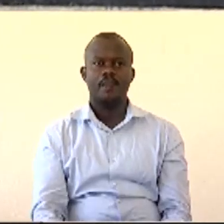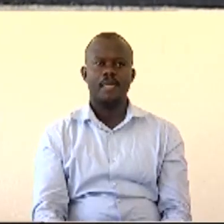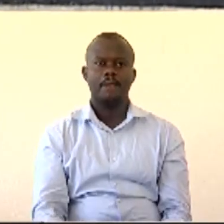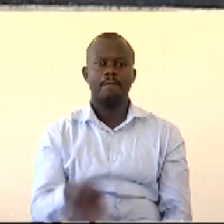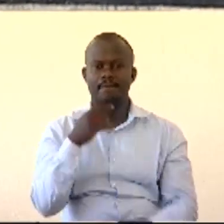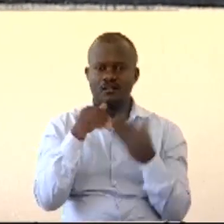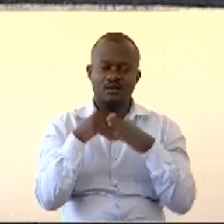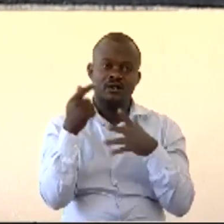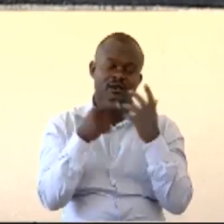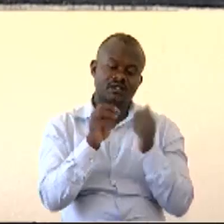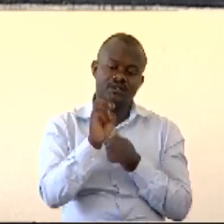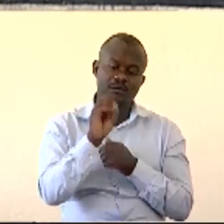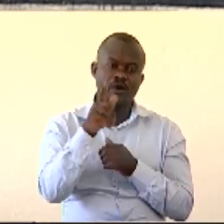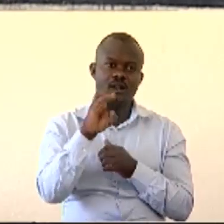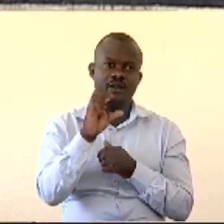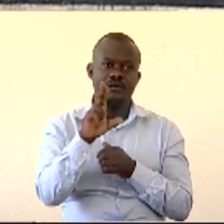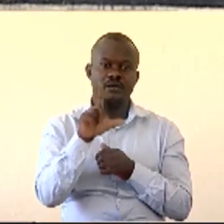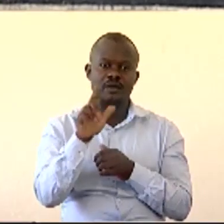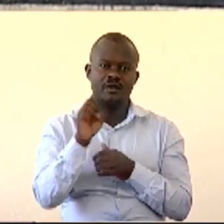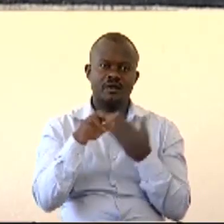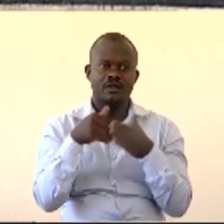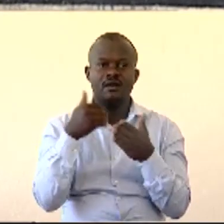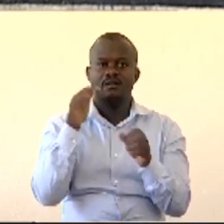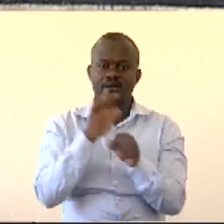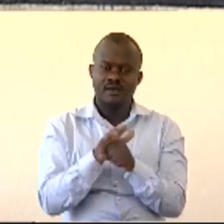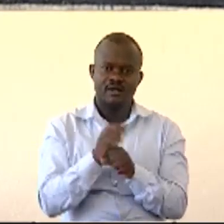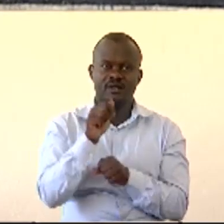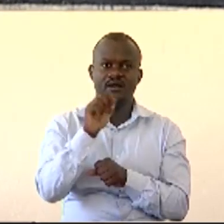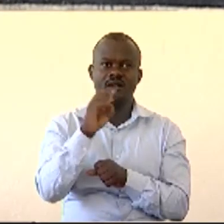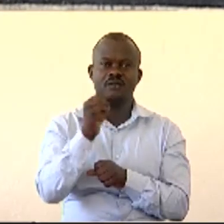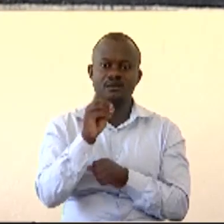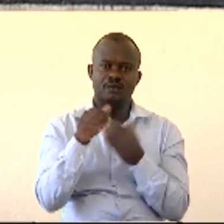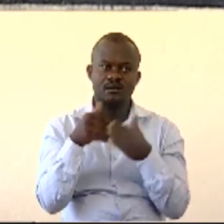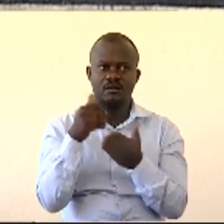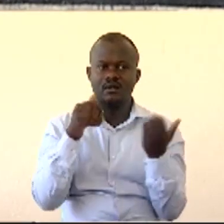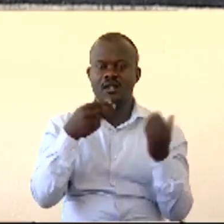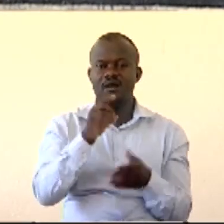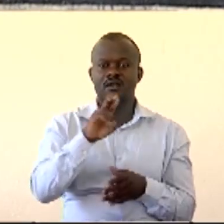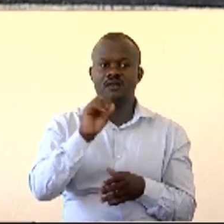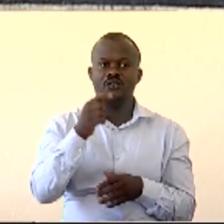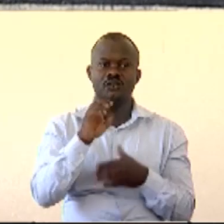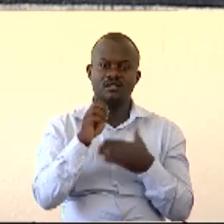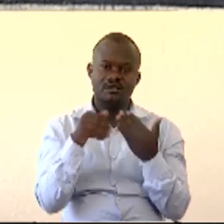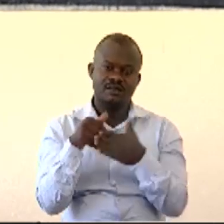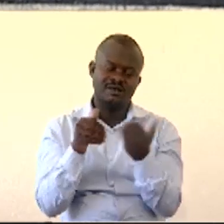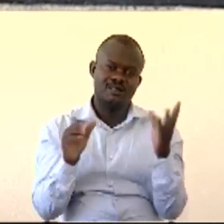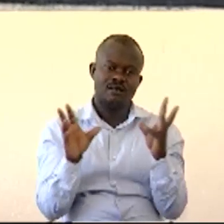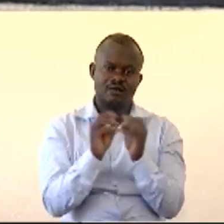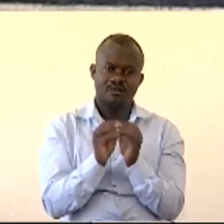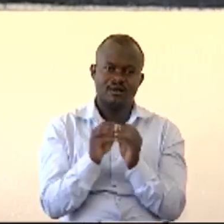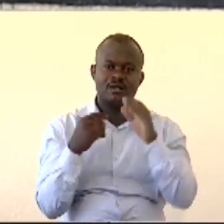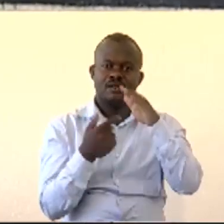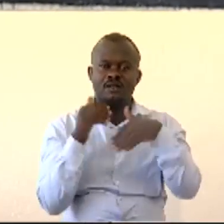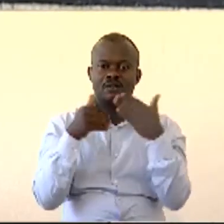So this is a molecule. It has many atoms. But remember we said hydrogen in combined state carries